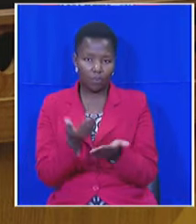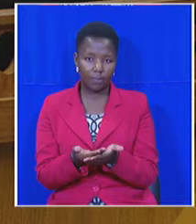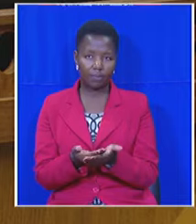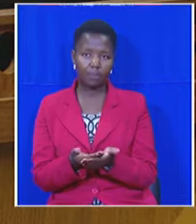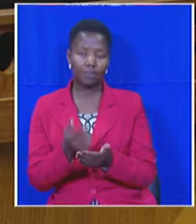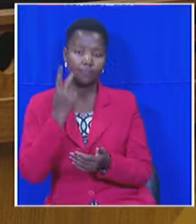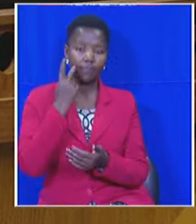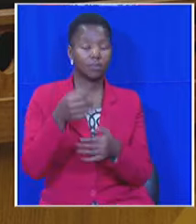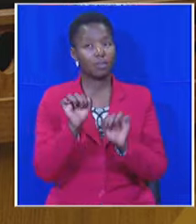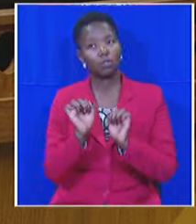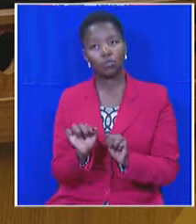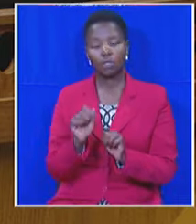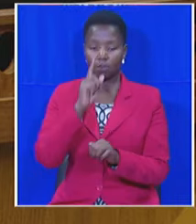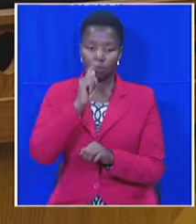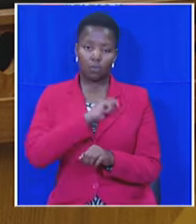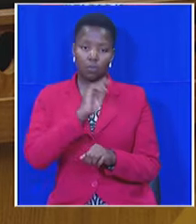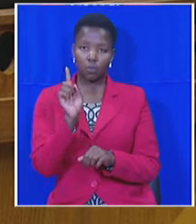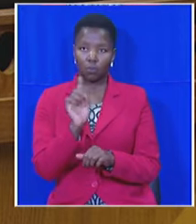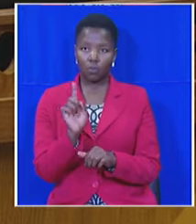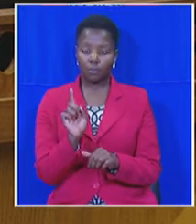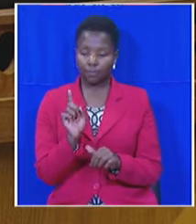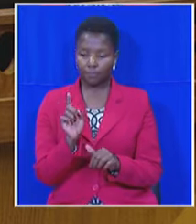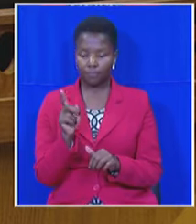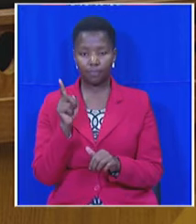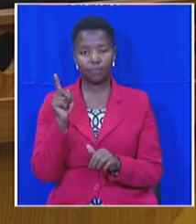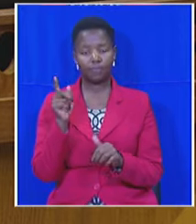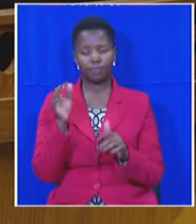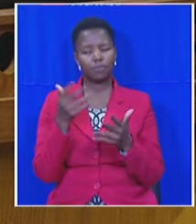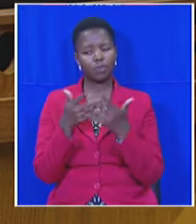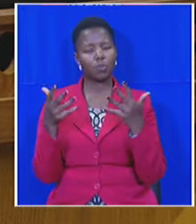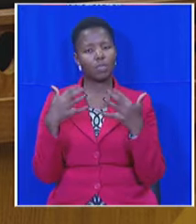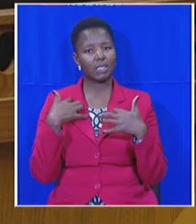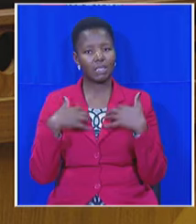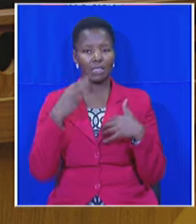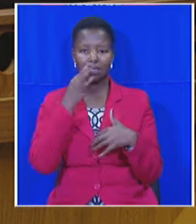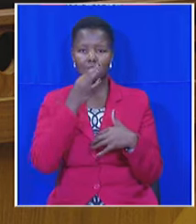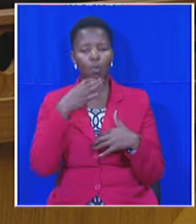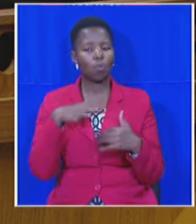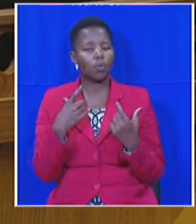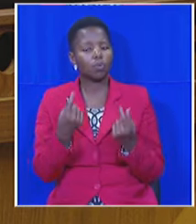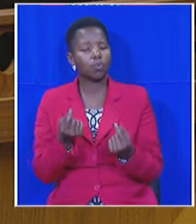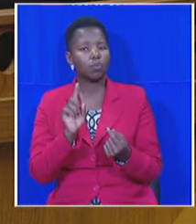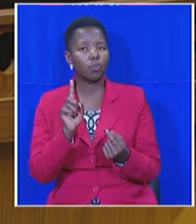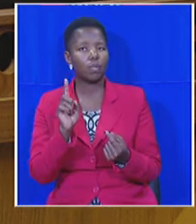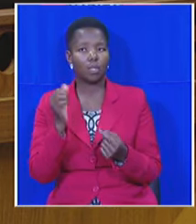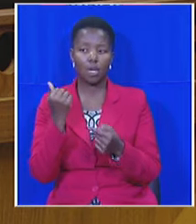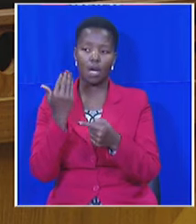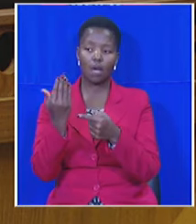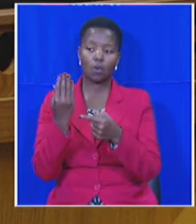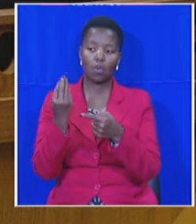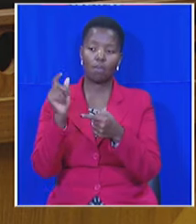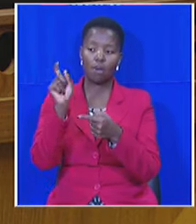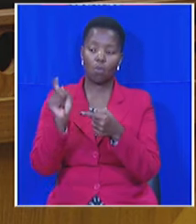Chair, the simple fact of the matter is that in overzealous attempts to meet or do the bidding of accused number 1, and